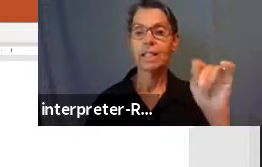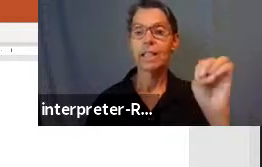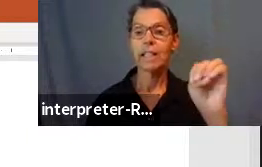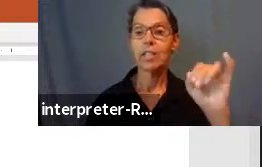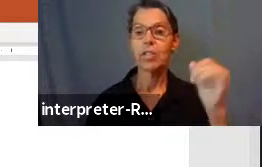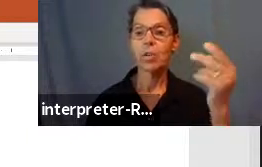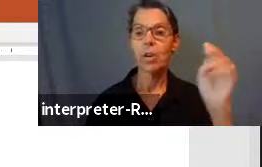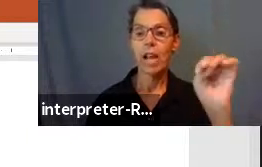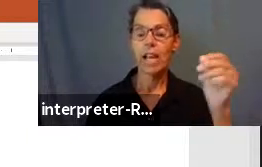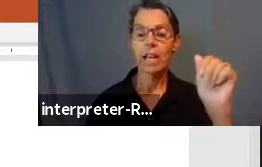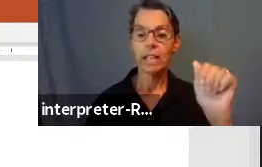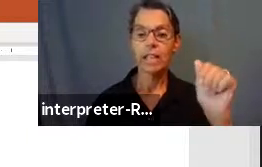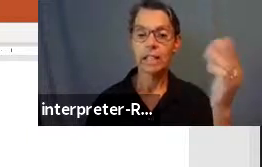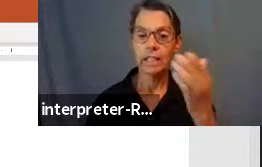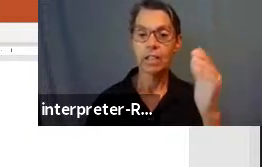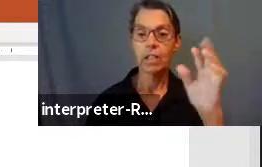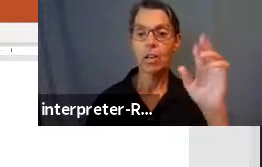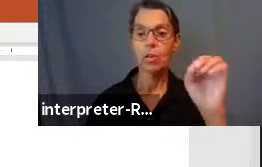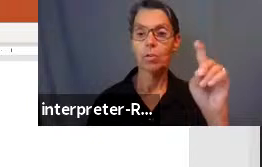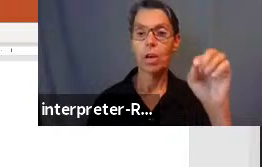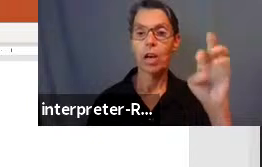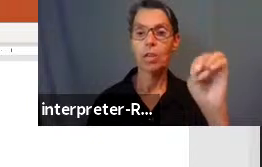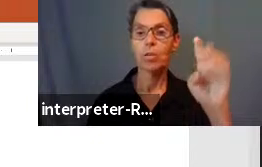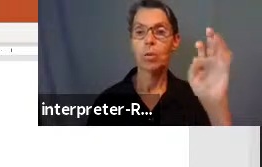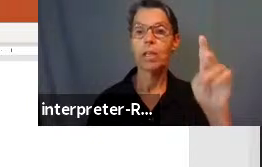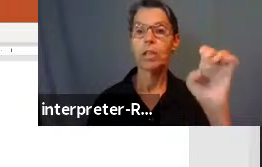Here. Roderick Crawford,